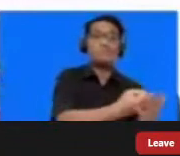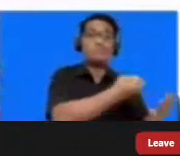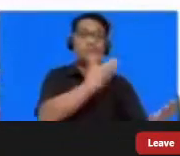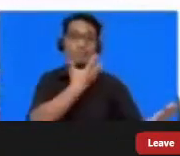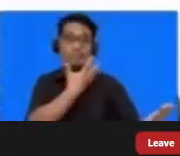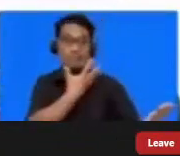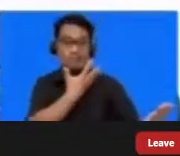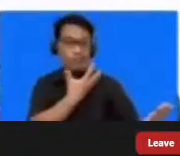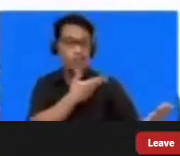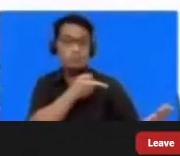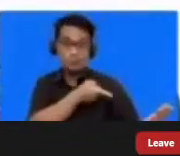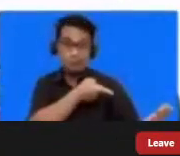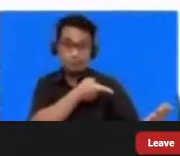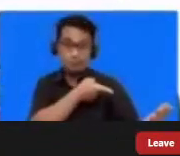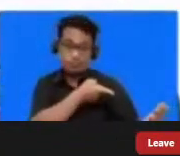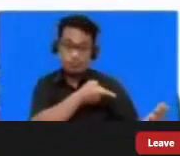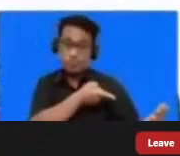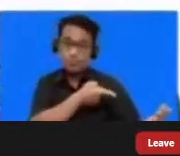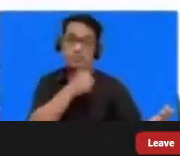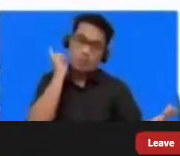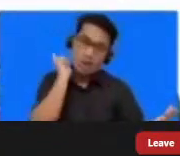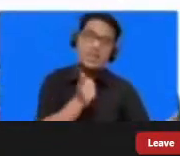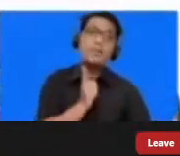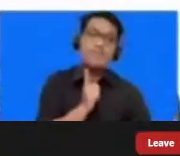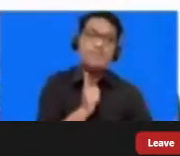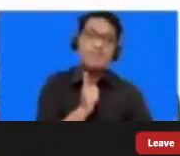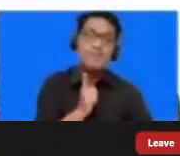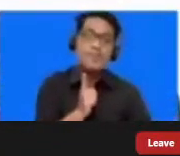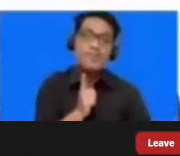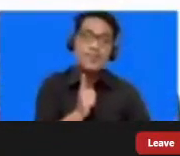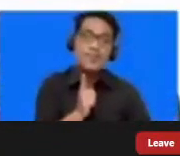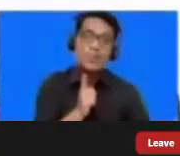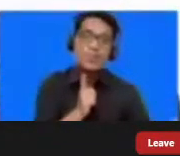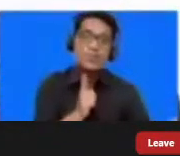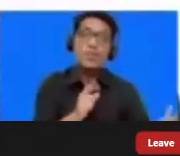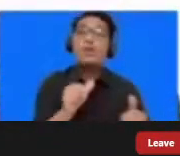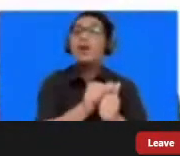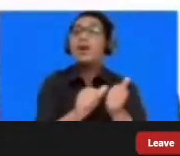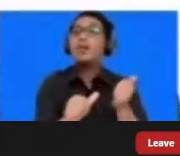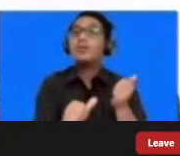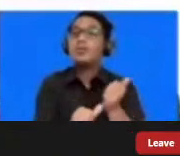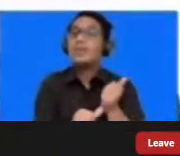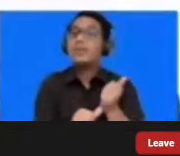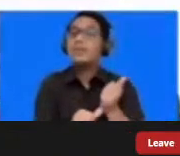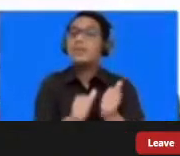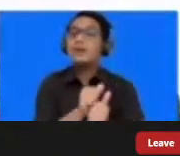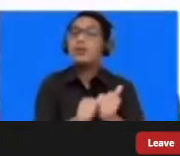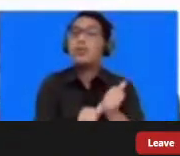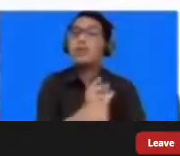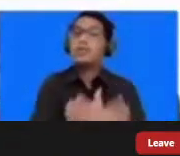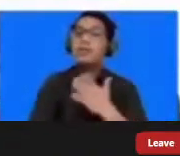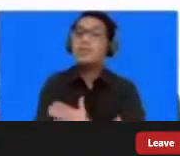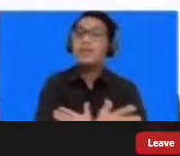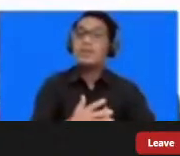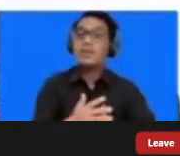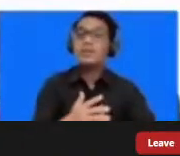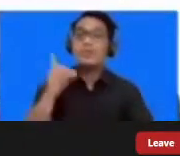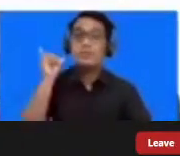these members can be involved in the committees and other volunteers associations. So